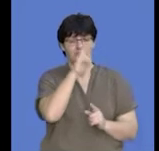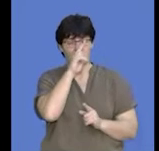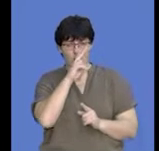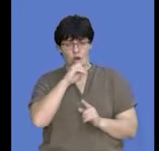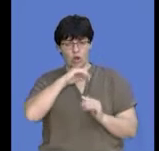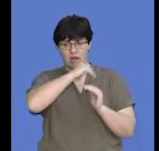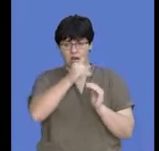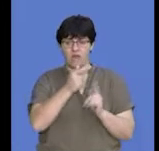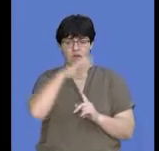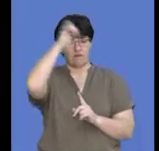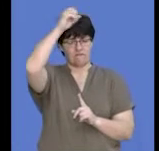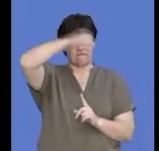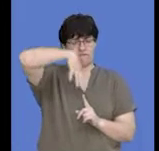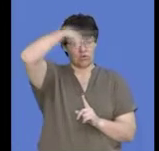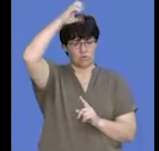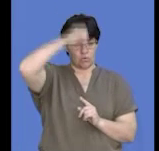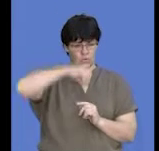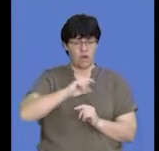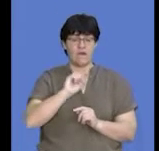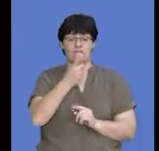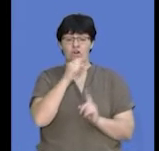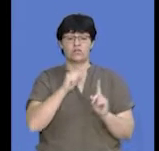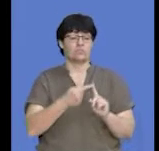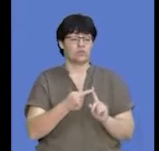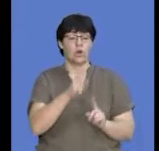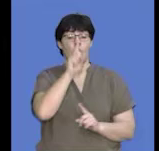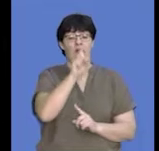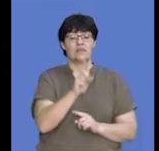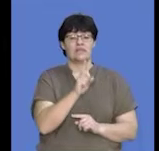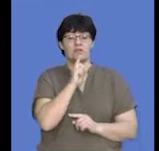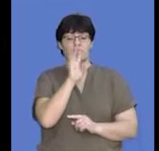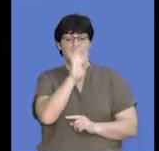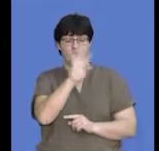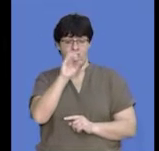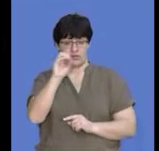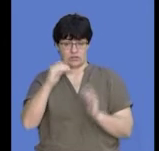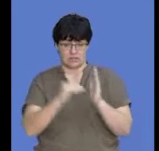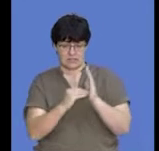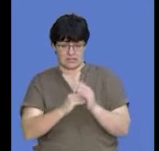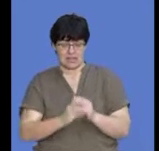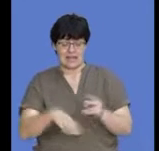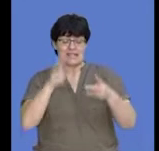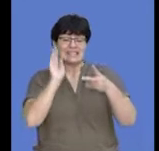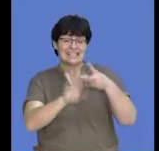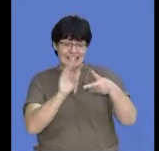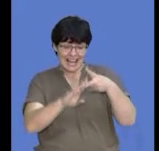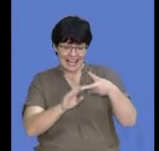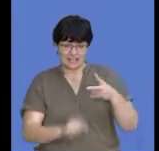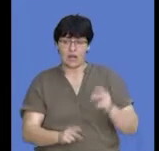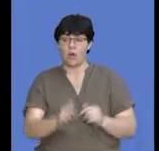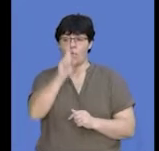lines on the orthophoto, the first point, 1,400 meters. The second point,